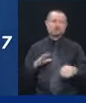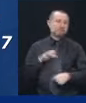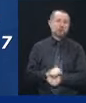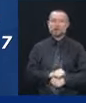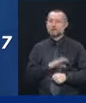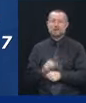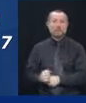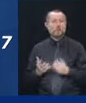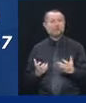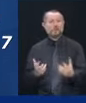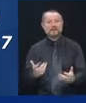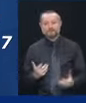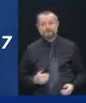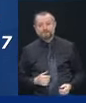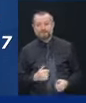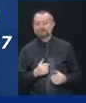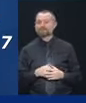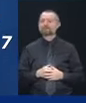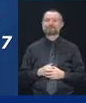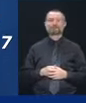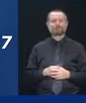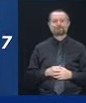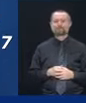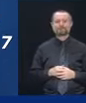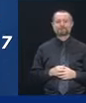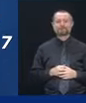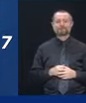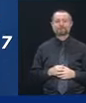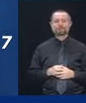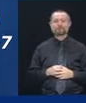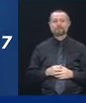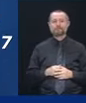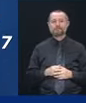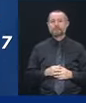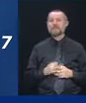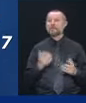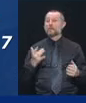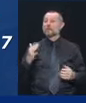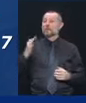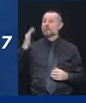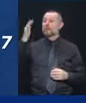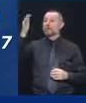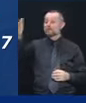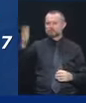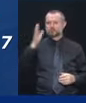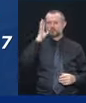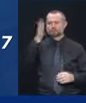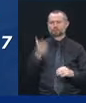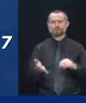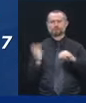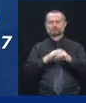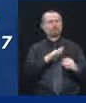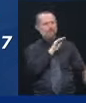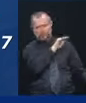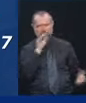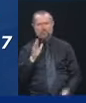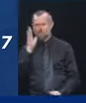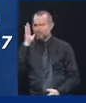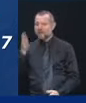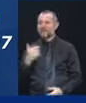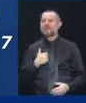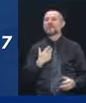But at one point, the supply will increase, and we want to be ready when that supply